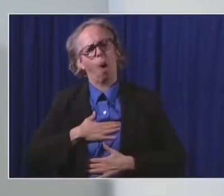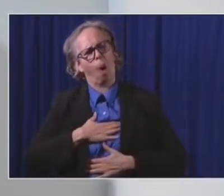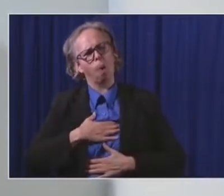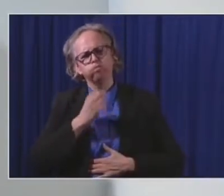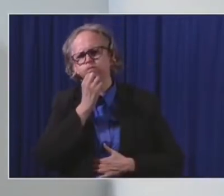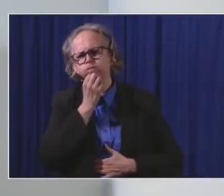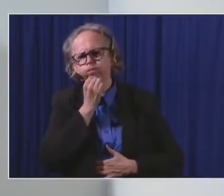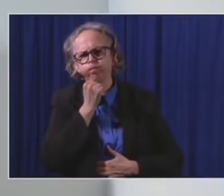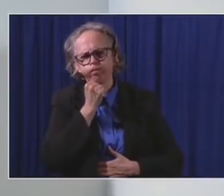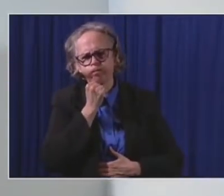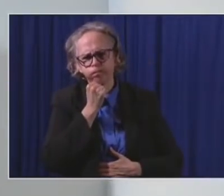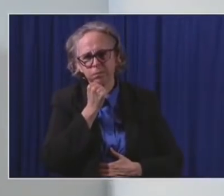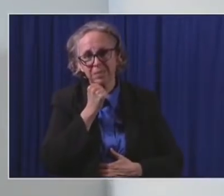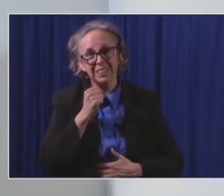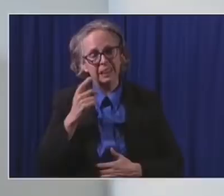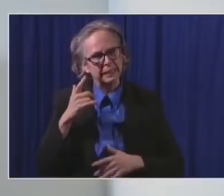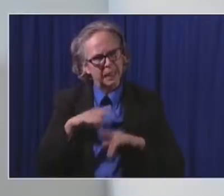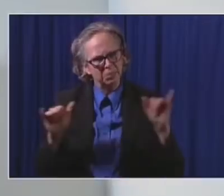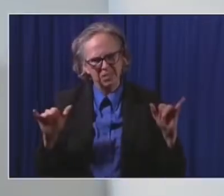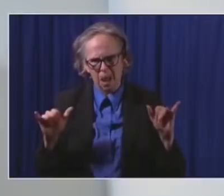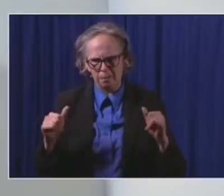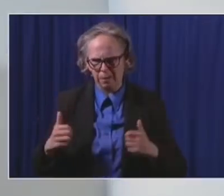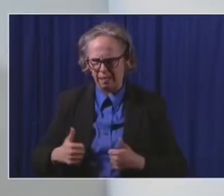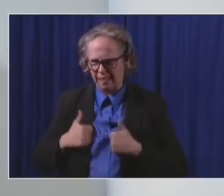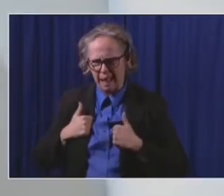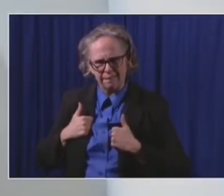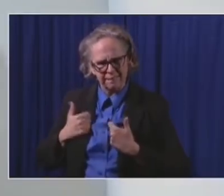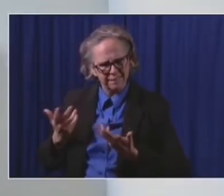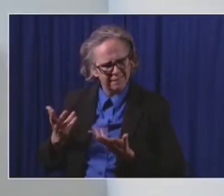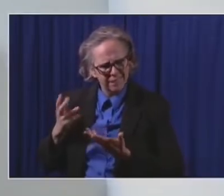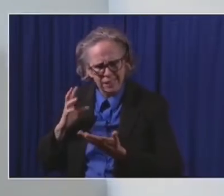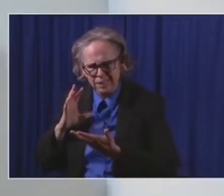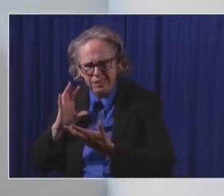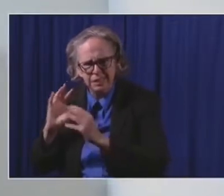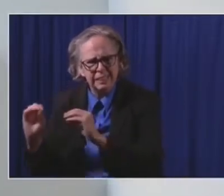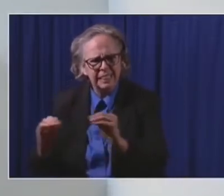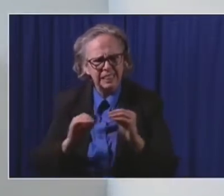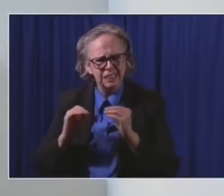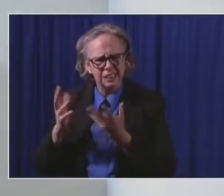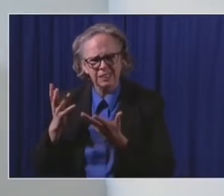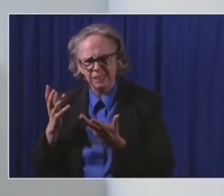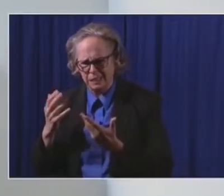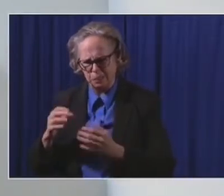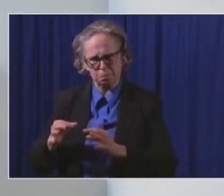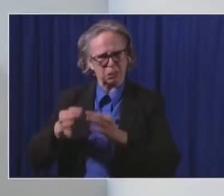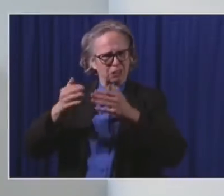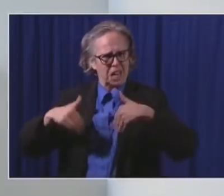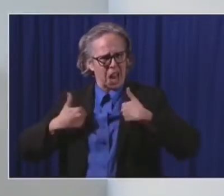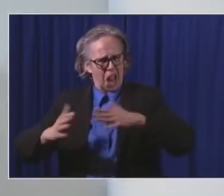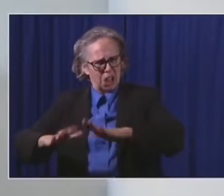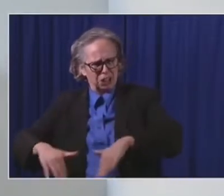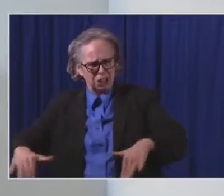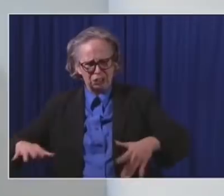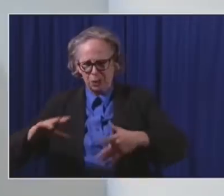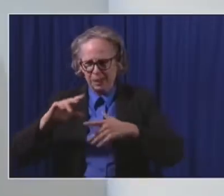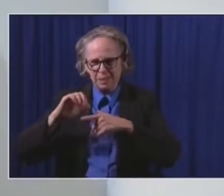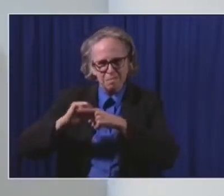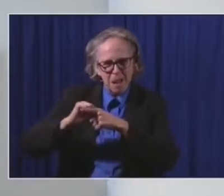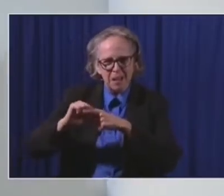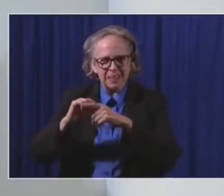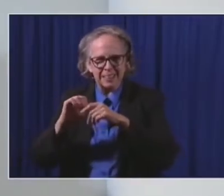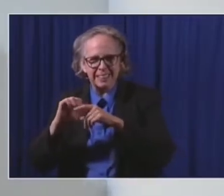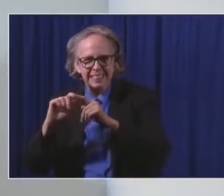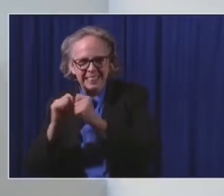recreation and the physical fitness and health aspect that sporting activities provide, not to mention the life